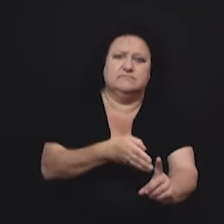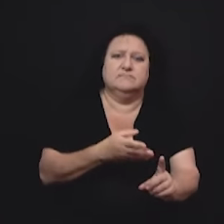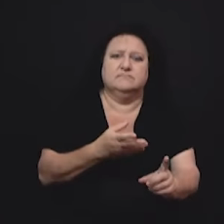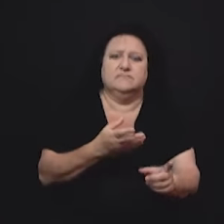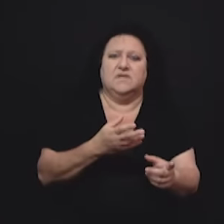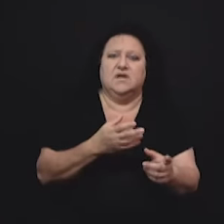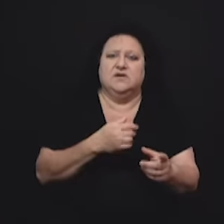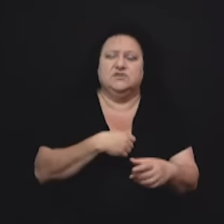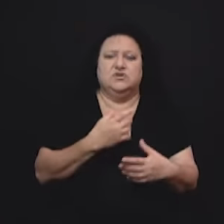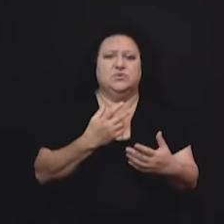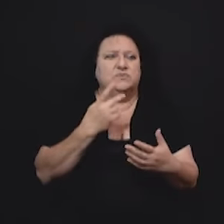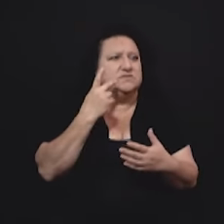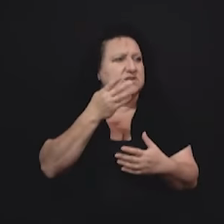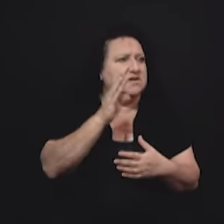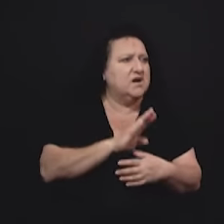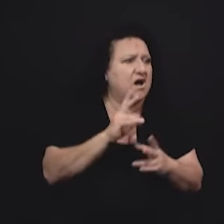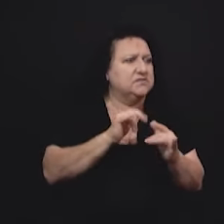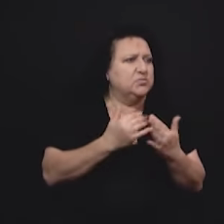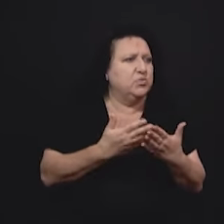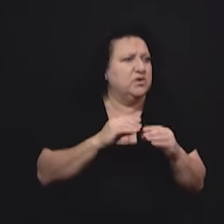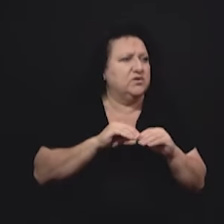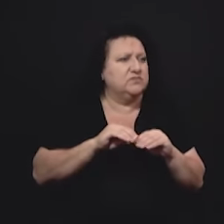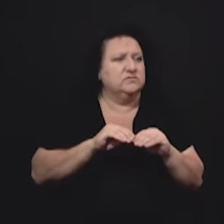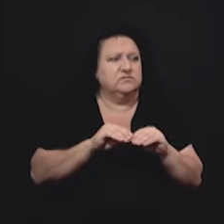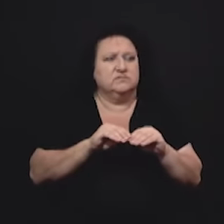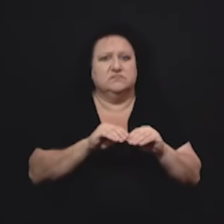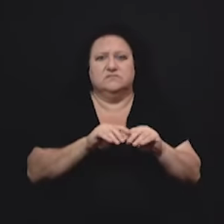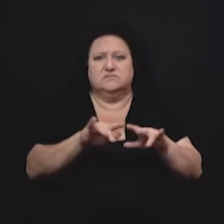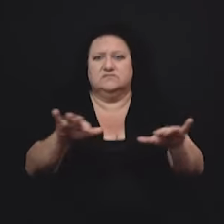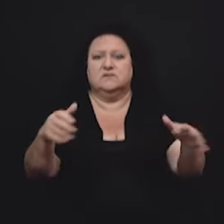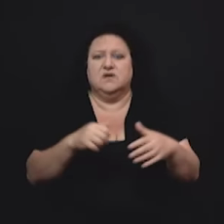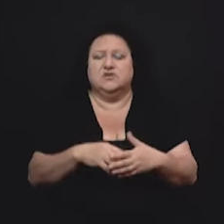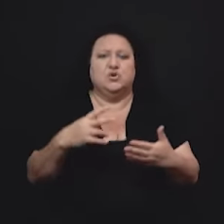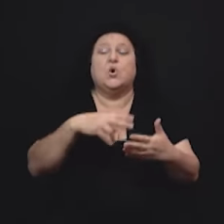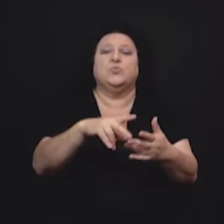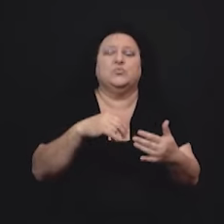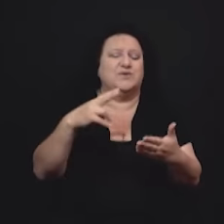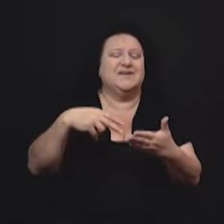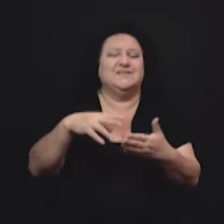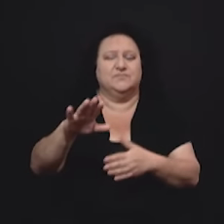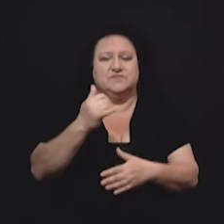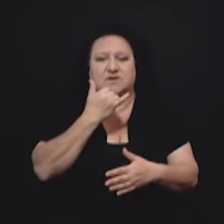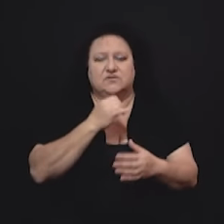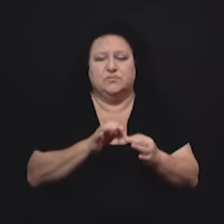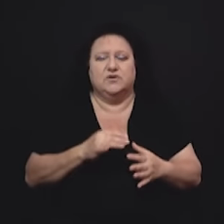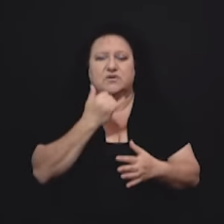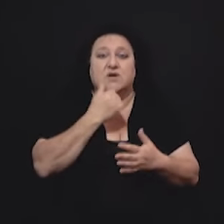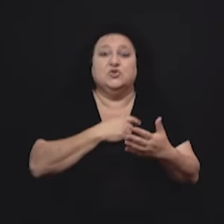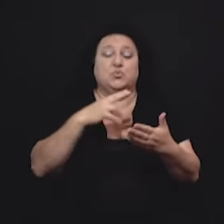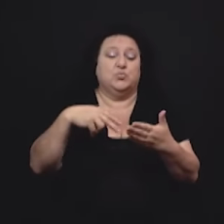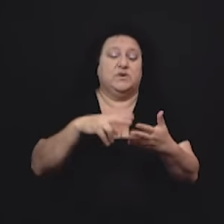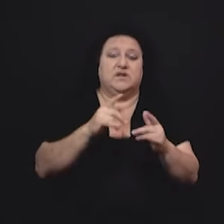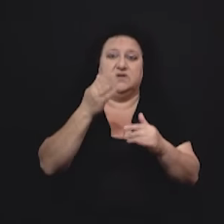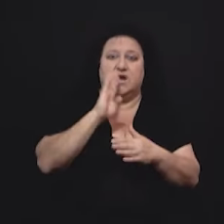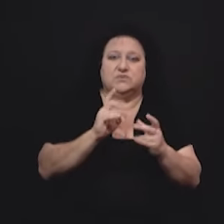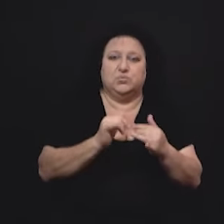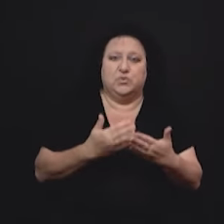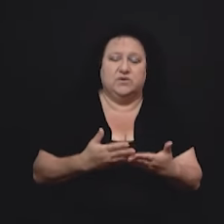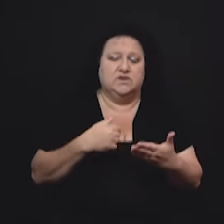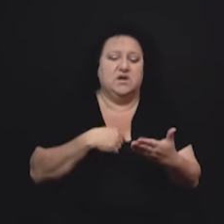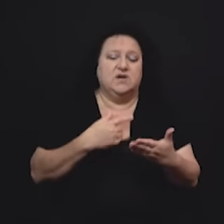To read God, I'm not gonna beg you to read the Bible, but to the outflow of who we are, to read God's word, to bring hope and wholeness through Christ to our faith